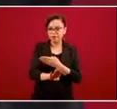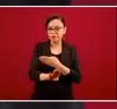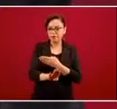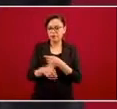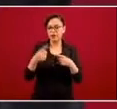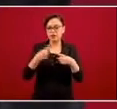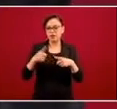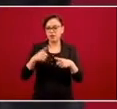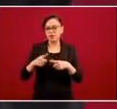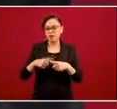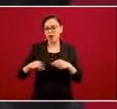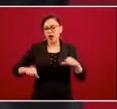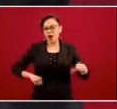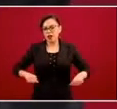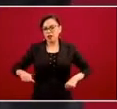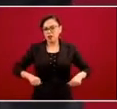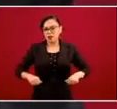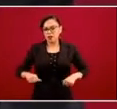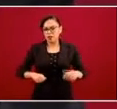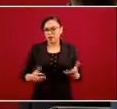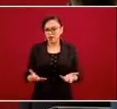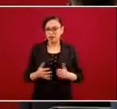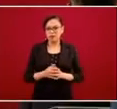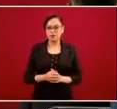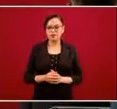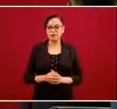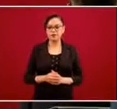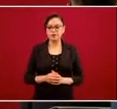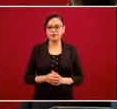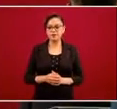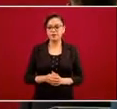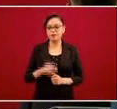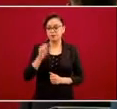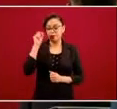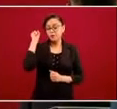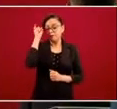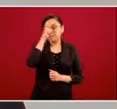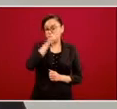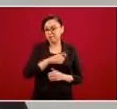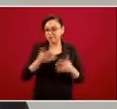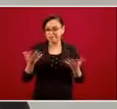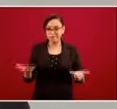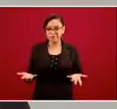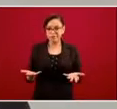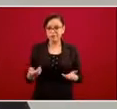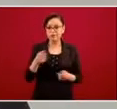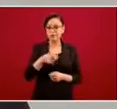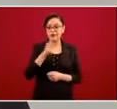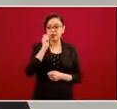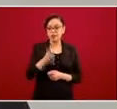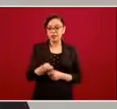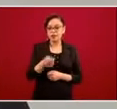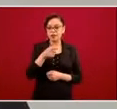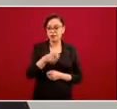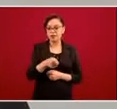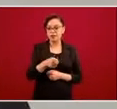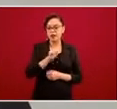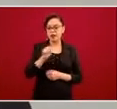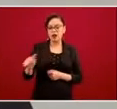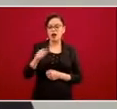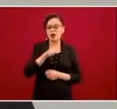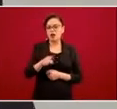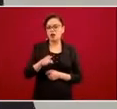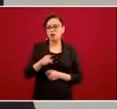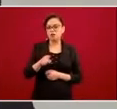instructive. It is a manual for the medical professionals to be able to solve dilemmas.